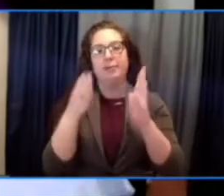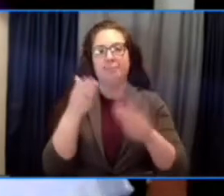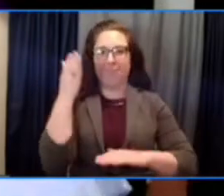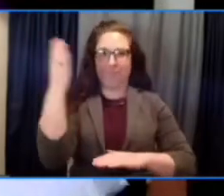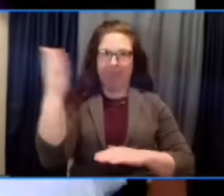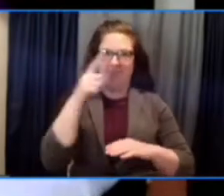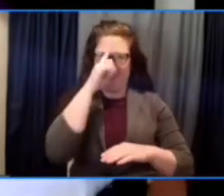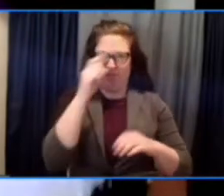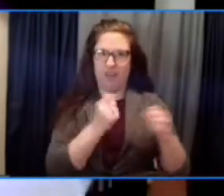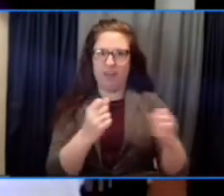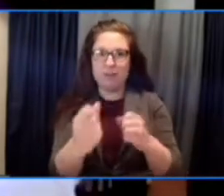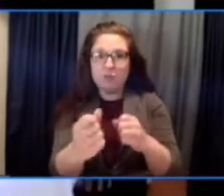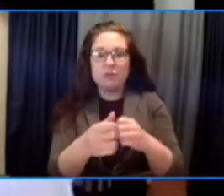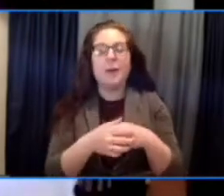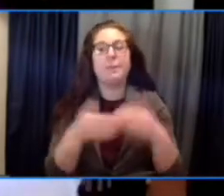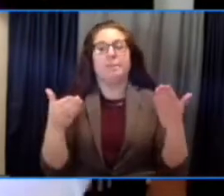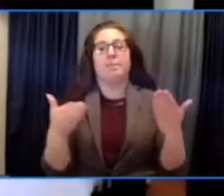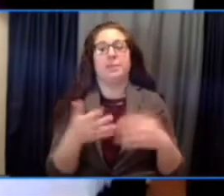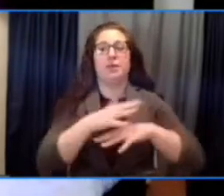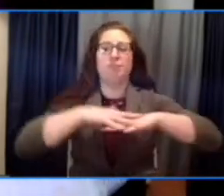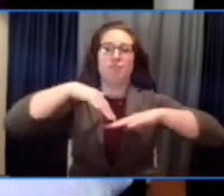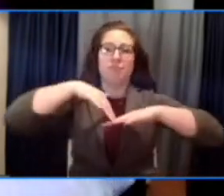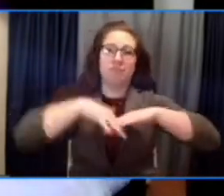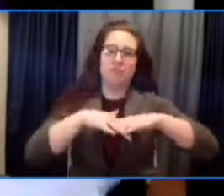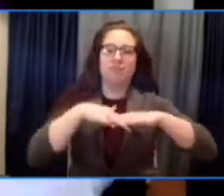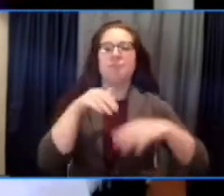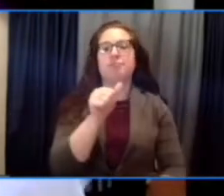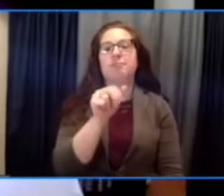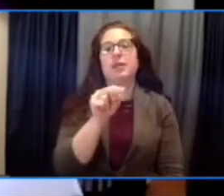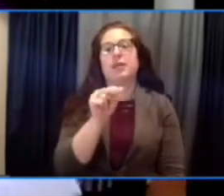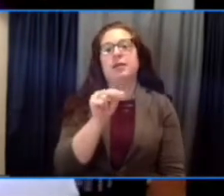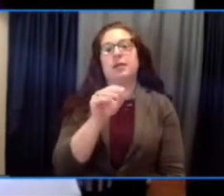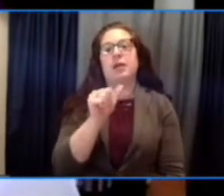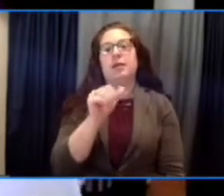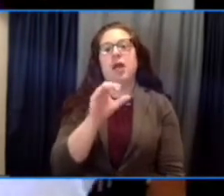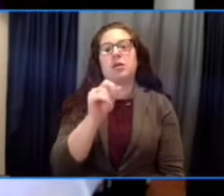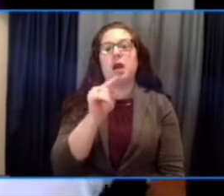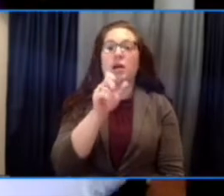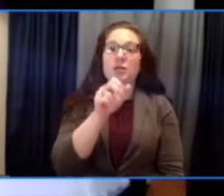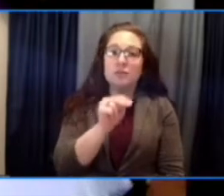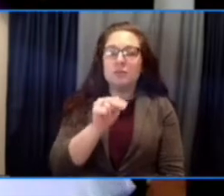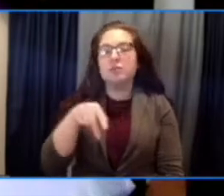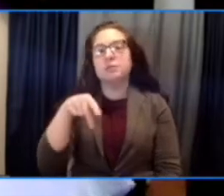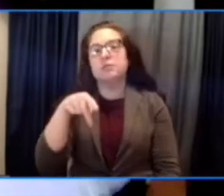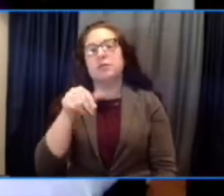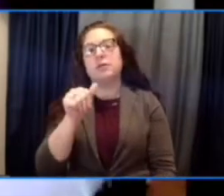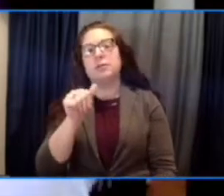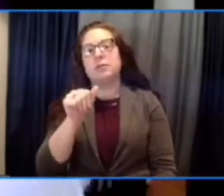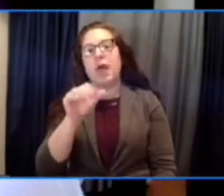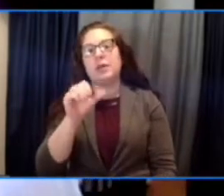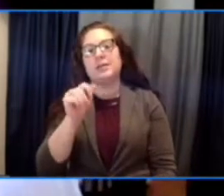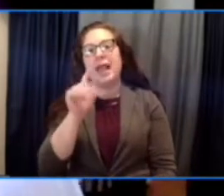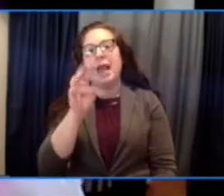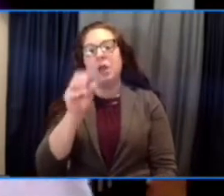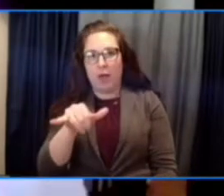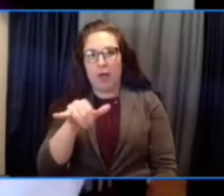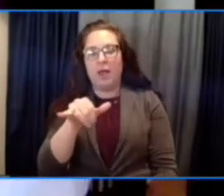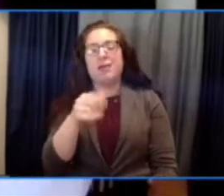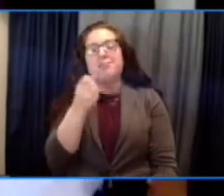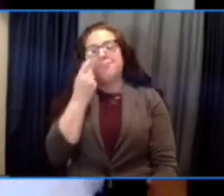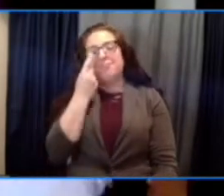traditional lands of the Anacostan and Piscataway people who have been stewards of the land we now call Washington, D.C. for generations.